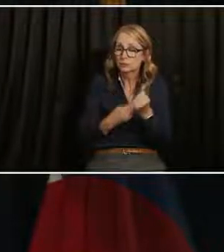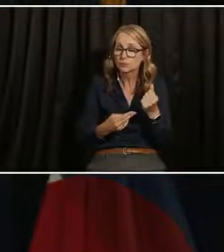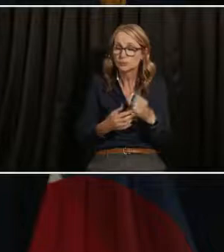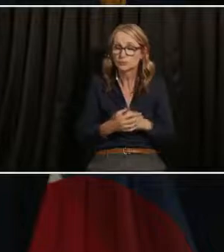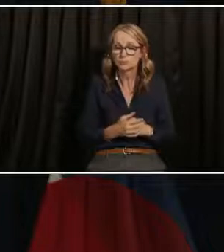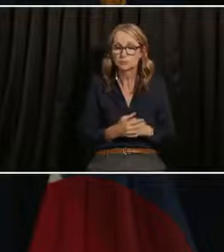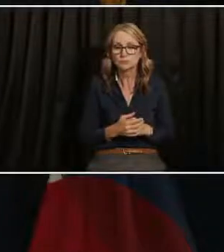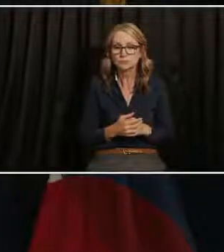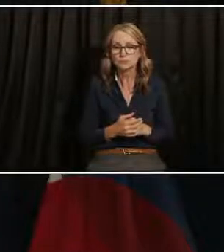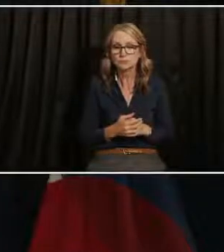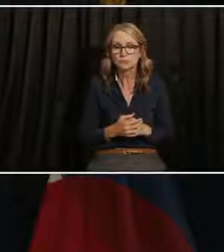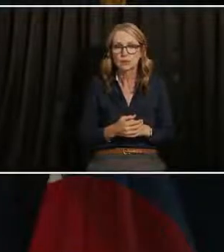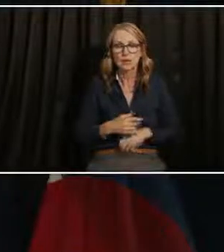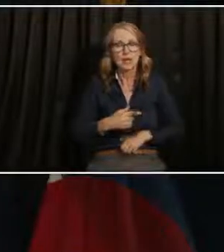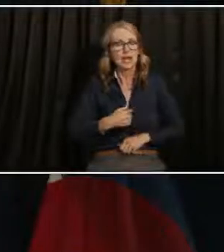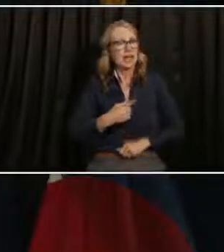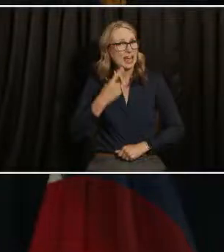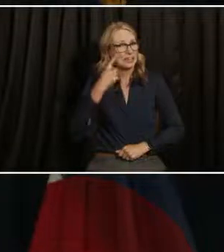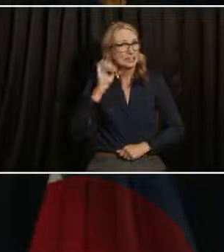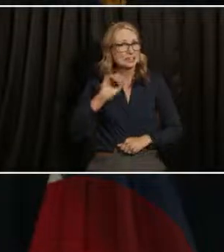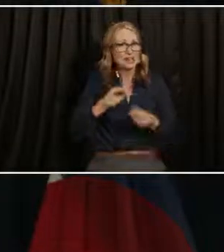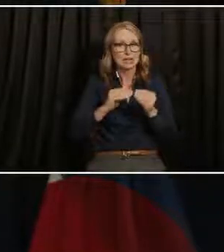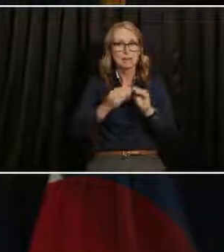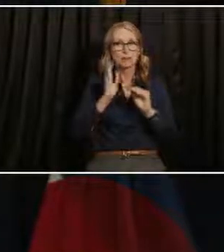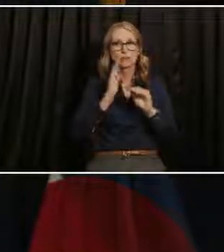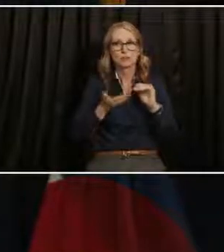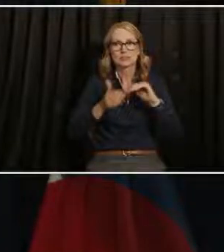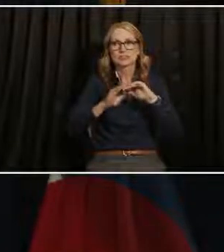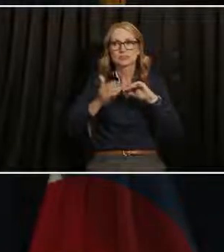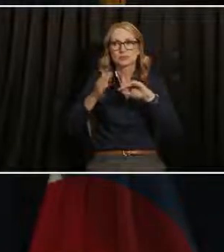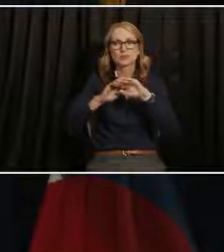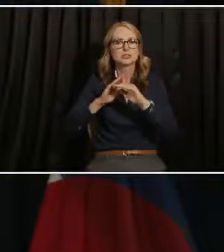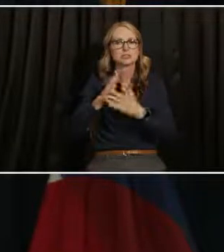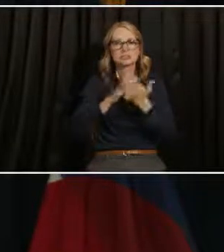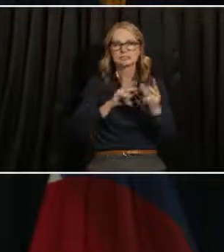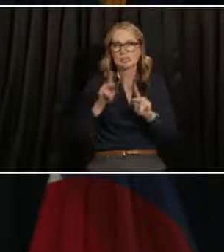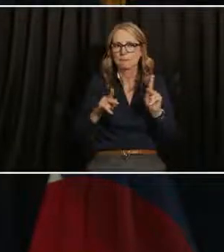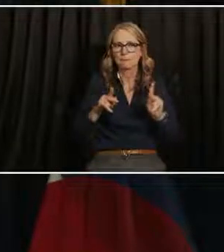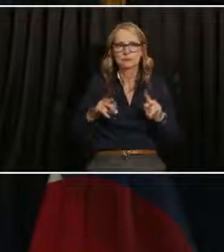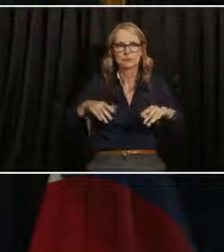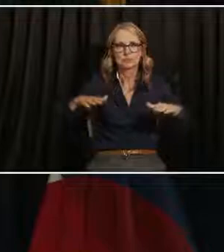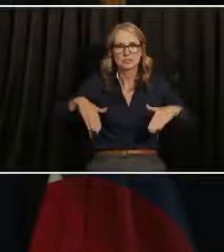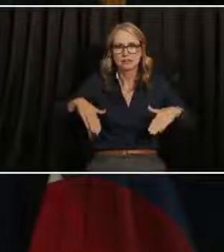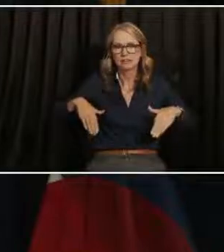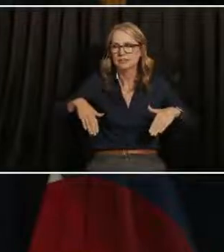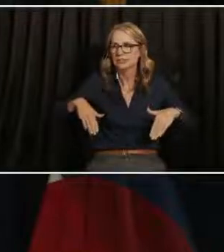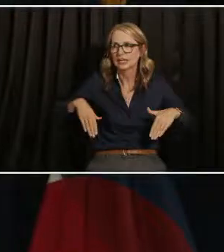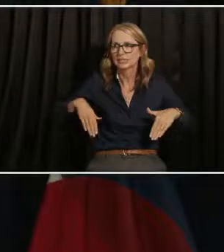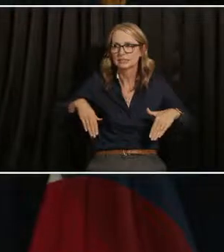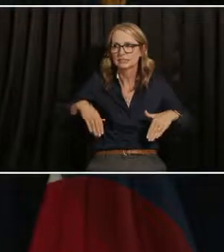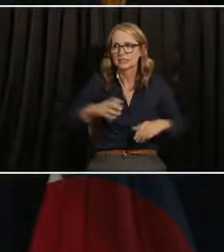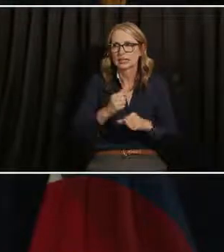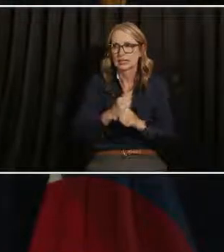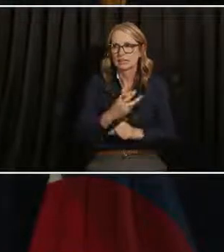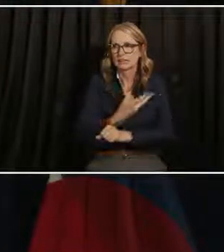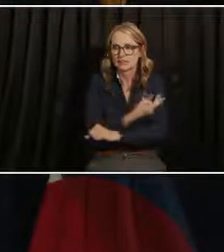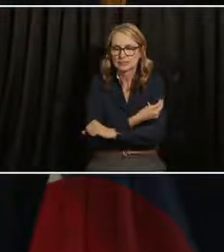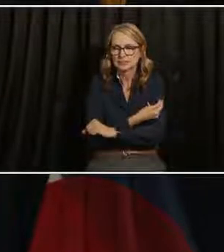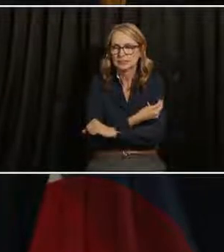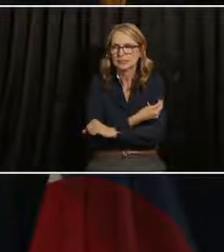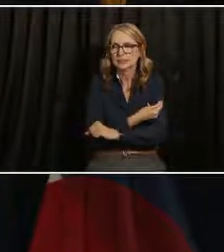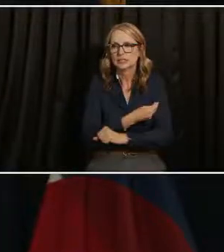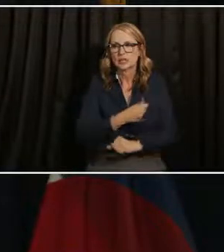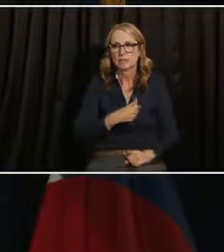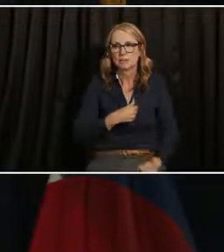think the number will continue to go up as people who just haven't got around to it show that they were in fact vaccinated. But I was